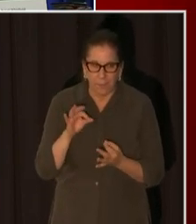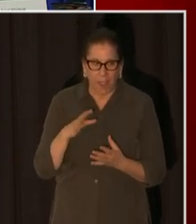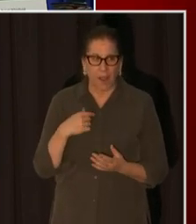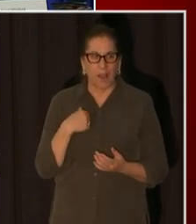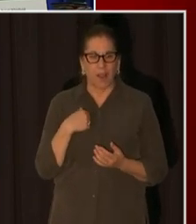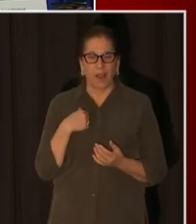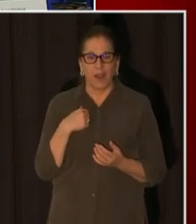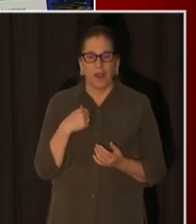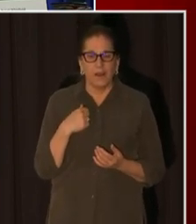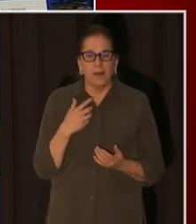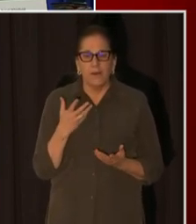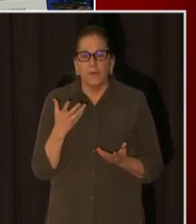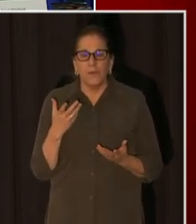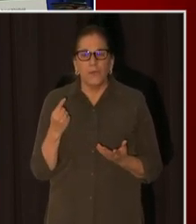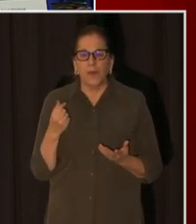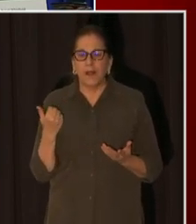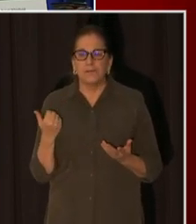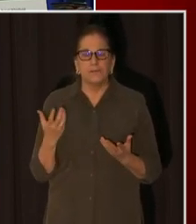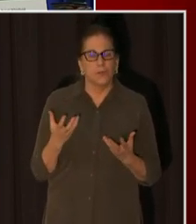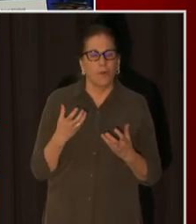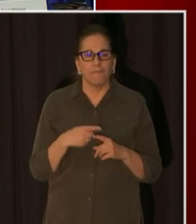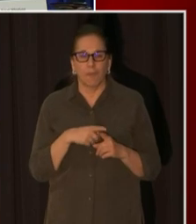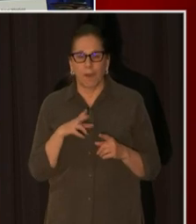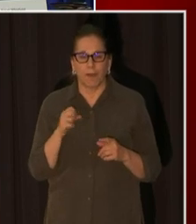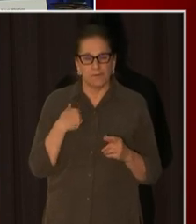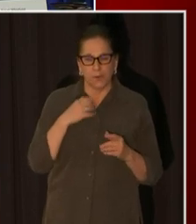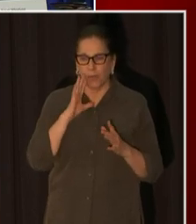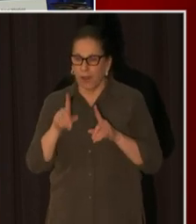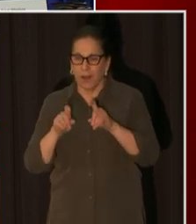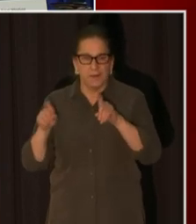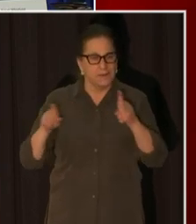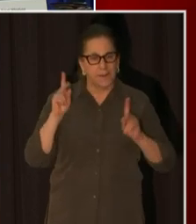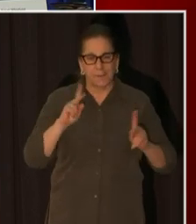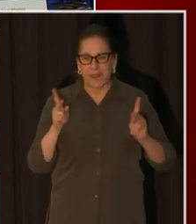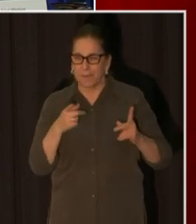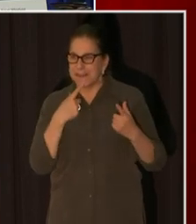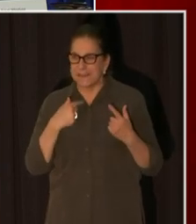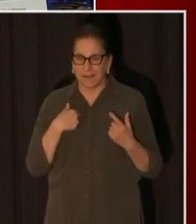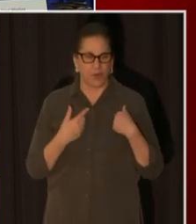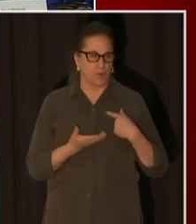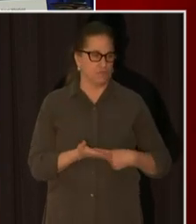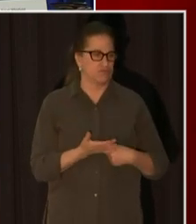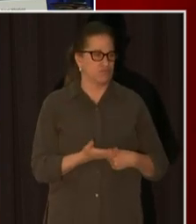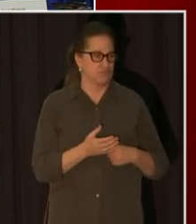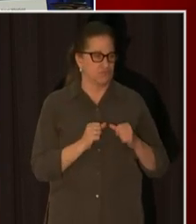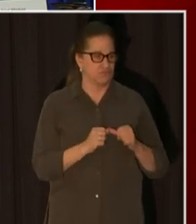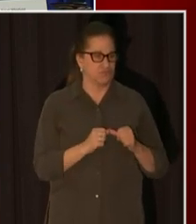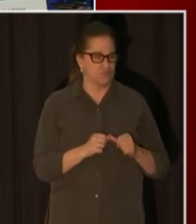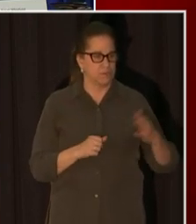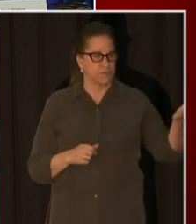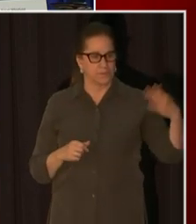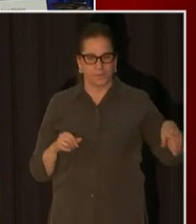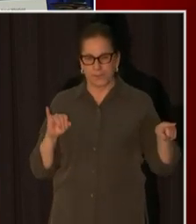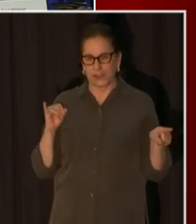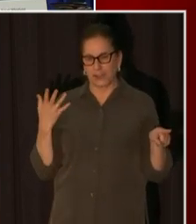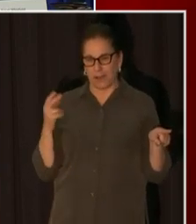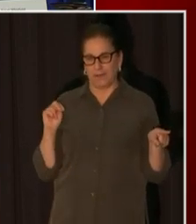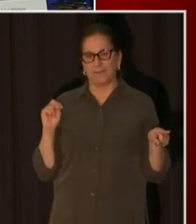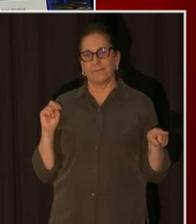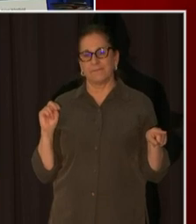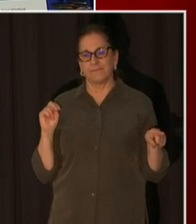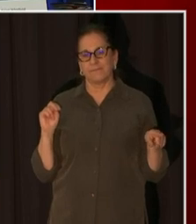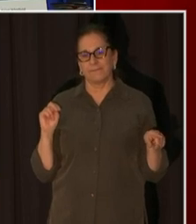things, but you have to just call and ask. And also, DSLBD is going to be having webinars on renegotiating your